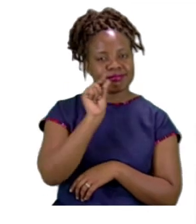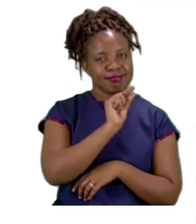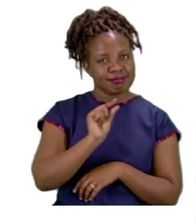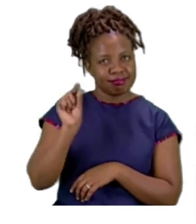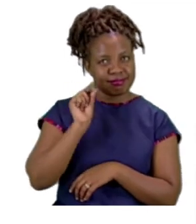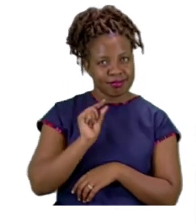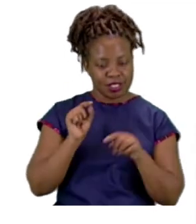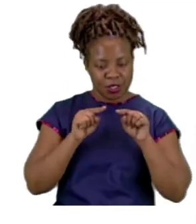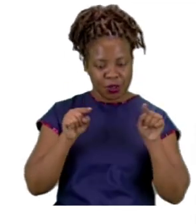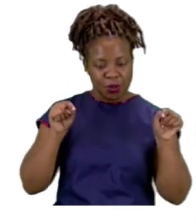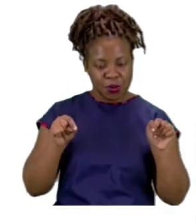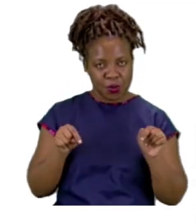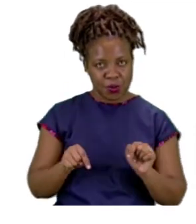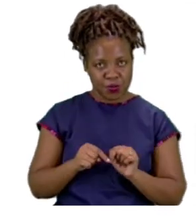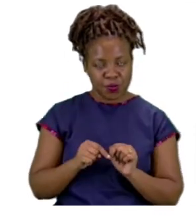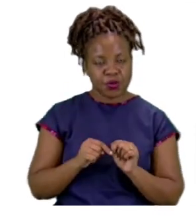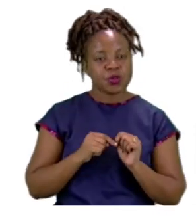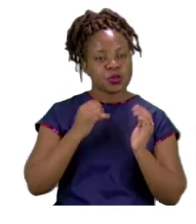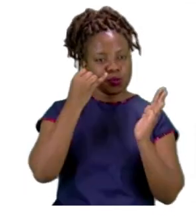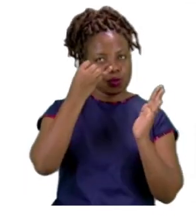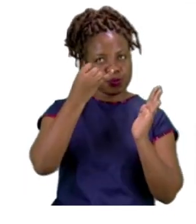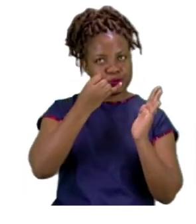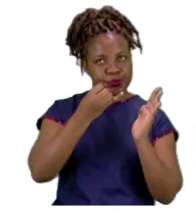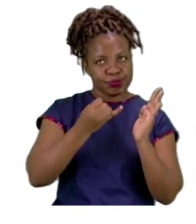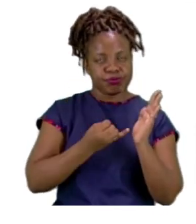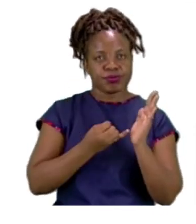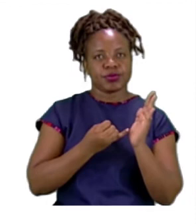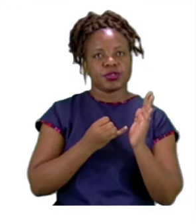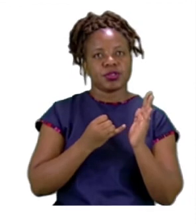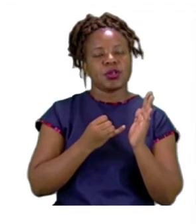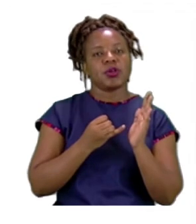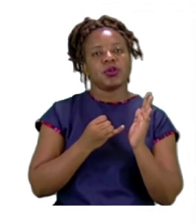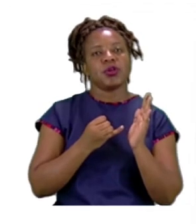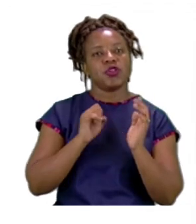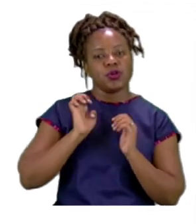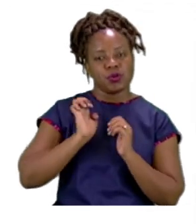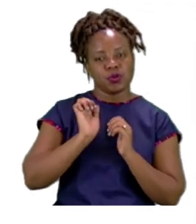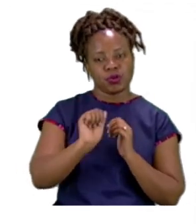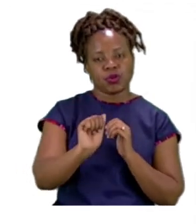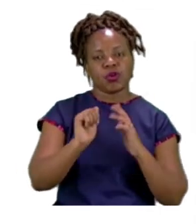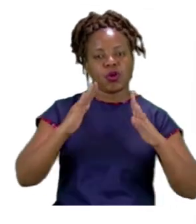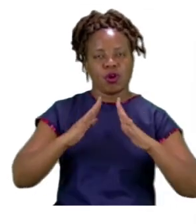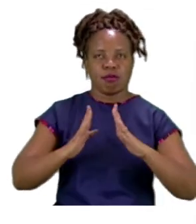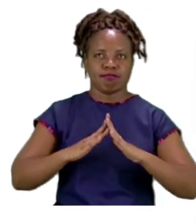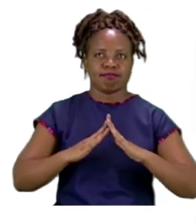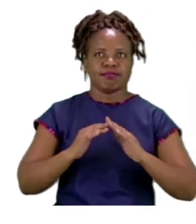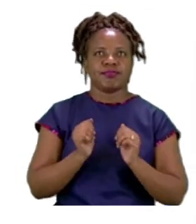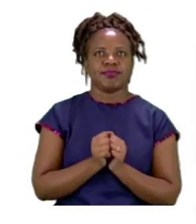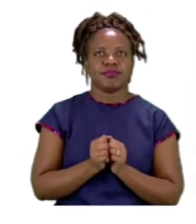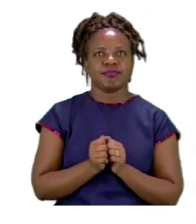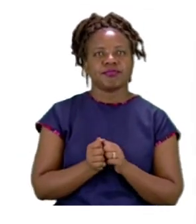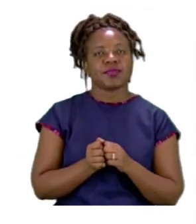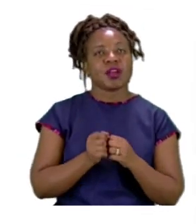below. So what you are going to need to do in your creative writing is explain which material